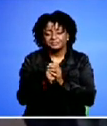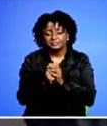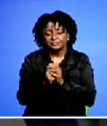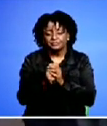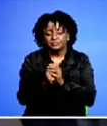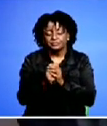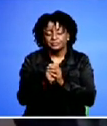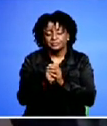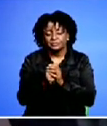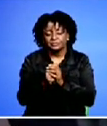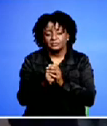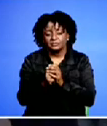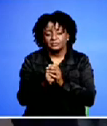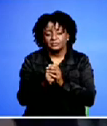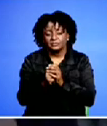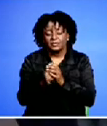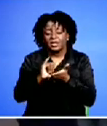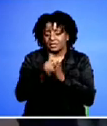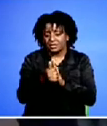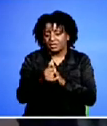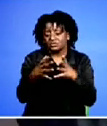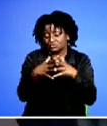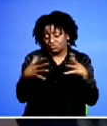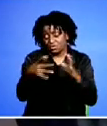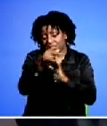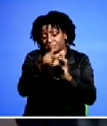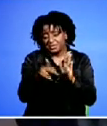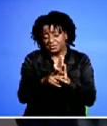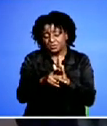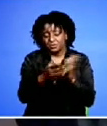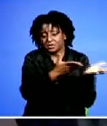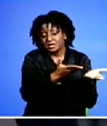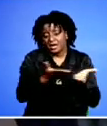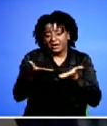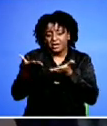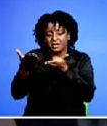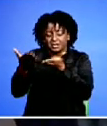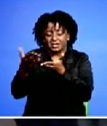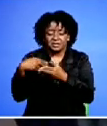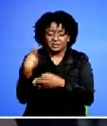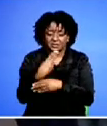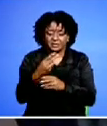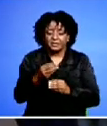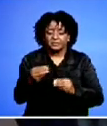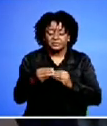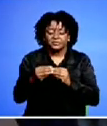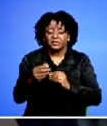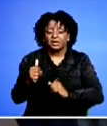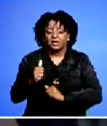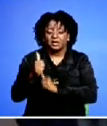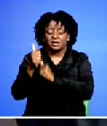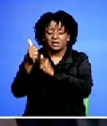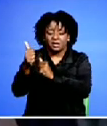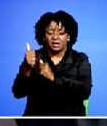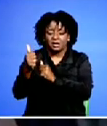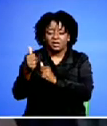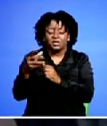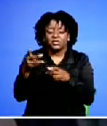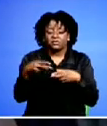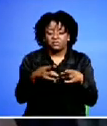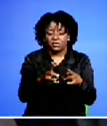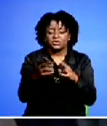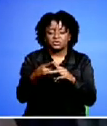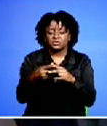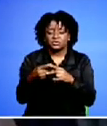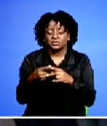great principles will carry us further along the road of sovereignty and prosperity.